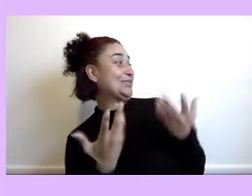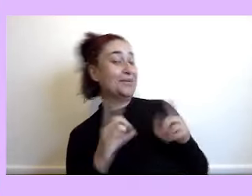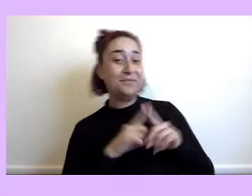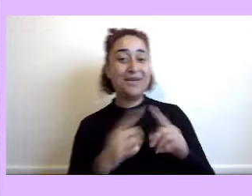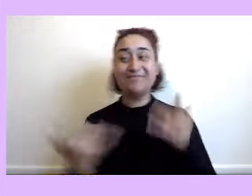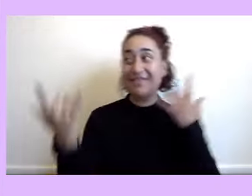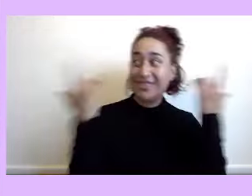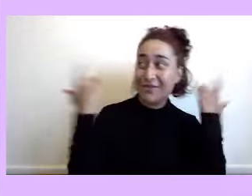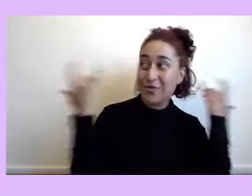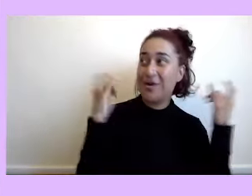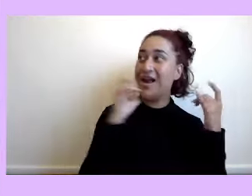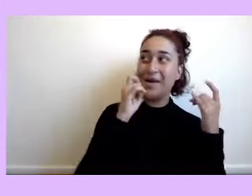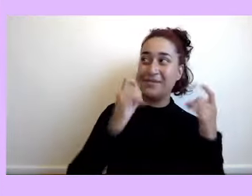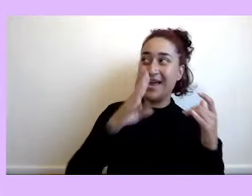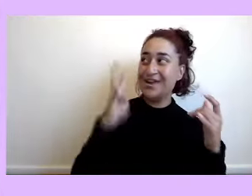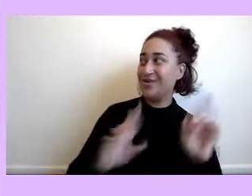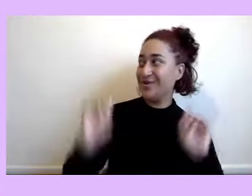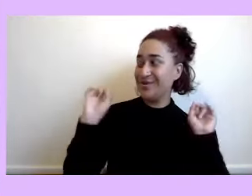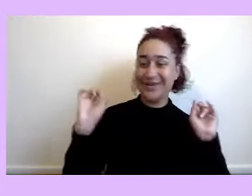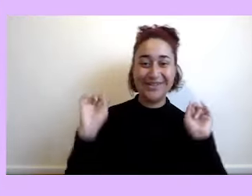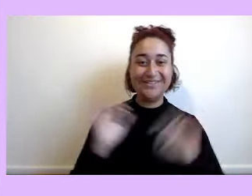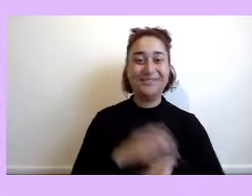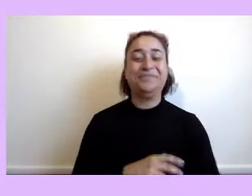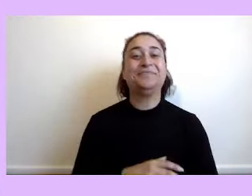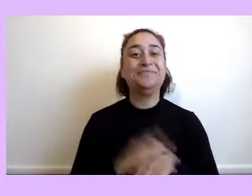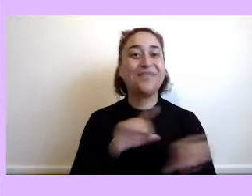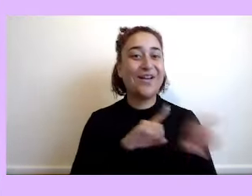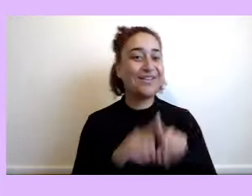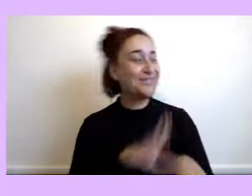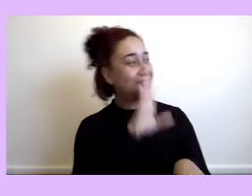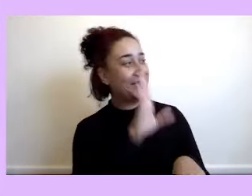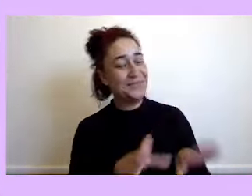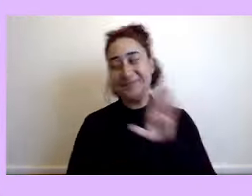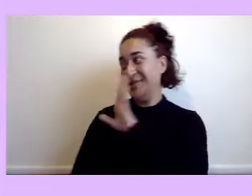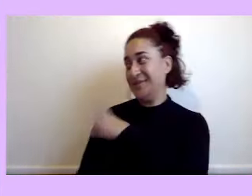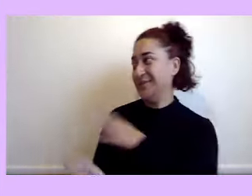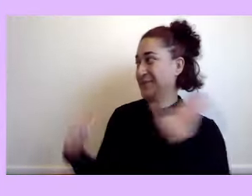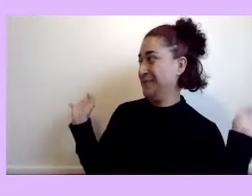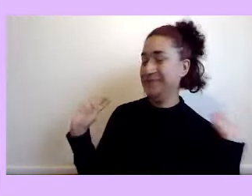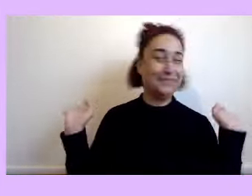and I'm not ignoring you. Also, hello.